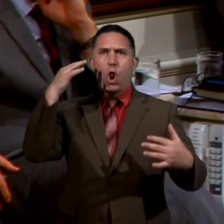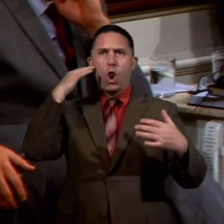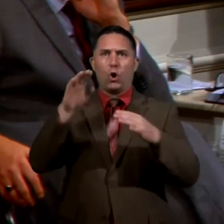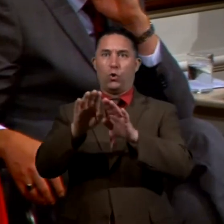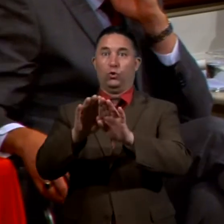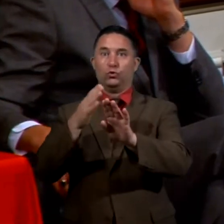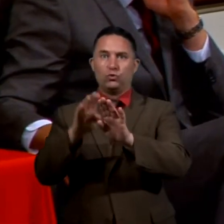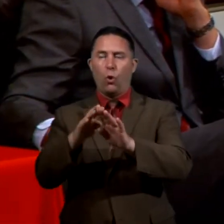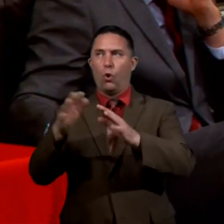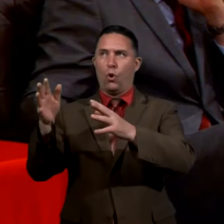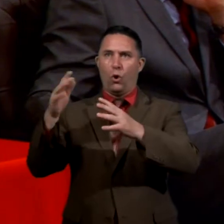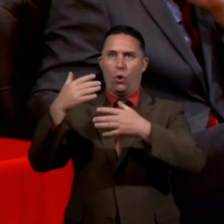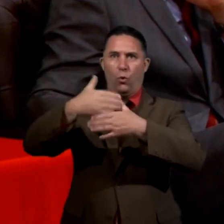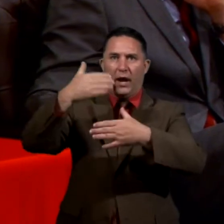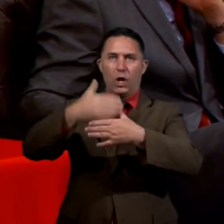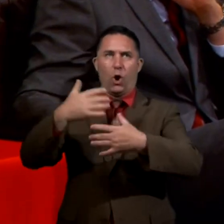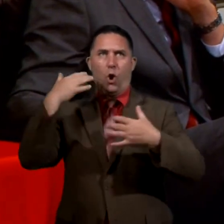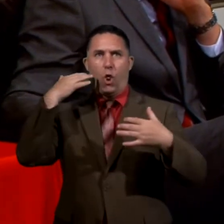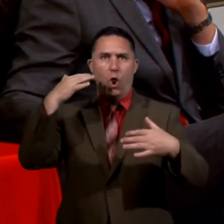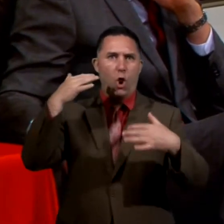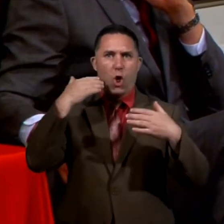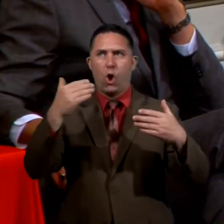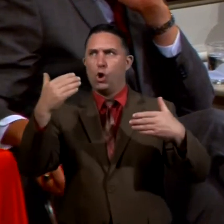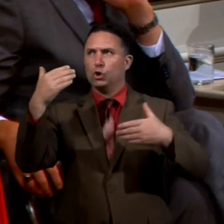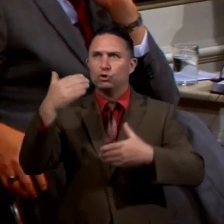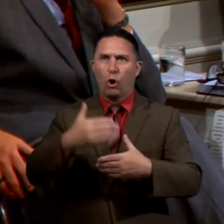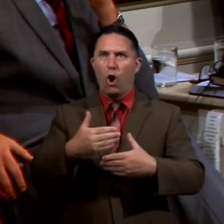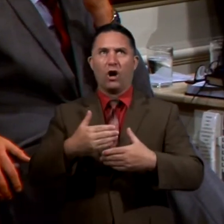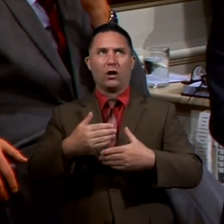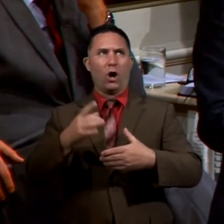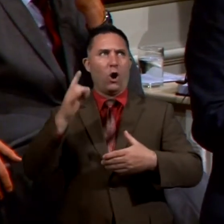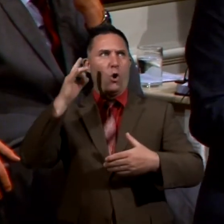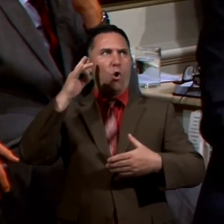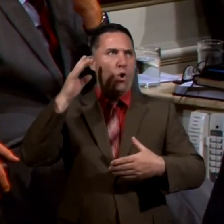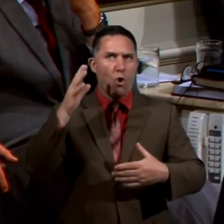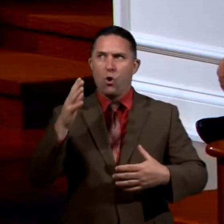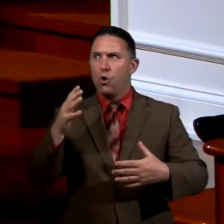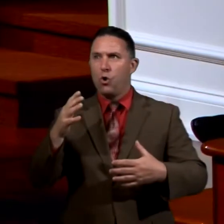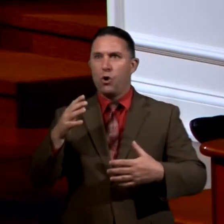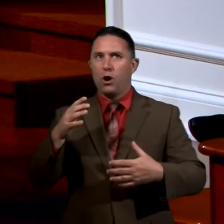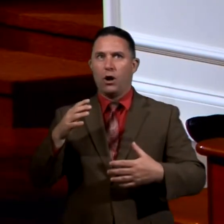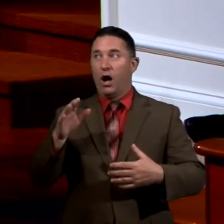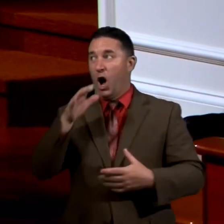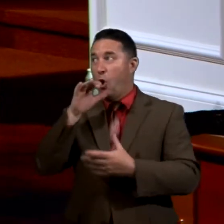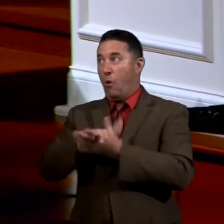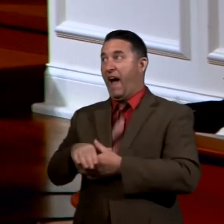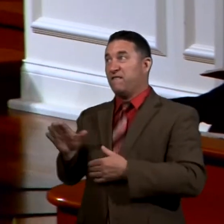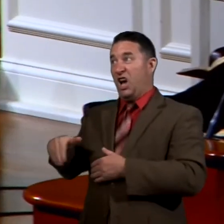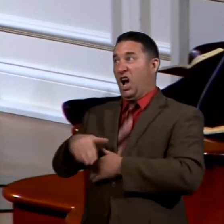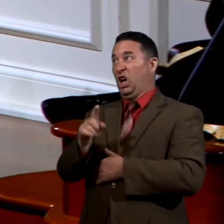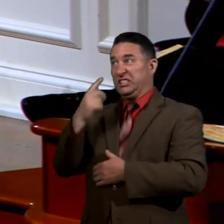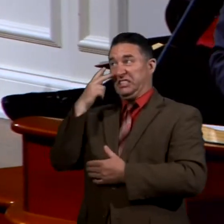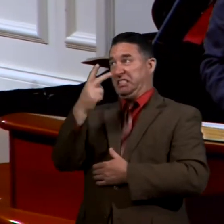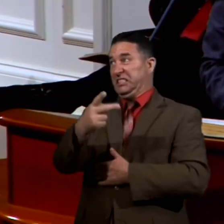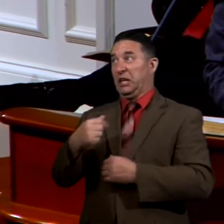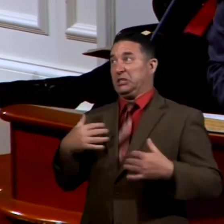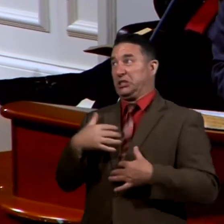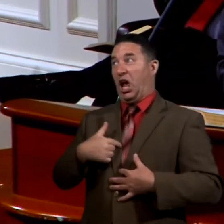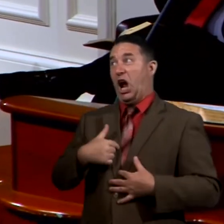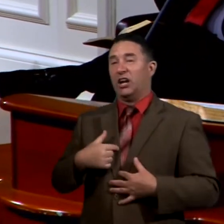door, in the window, the dark barking, and we send our wife to go check it out.